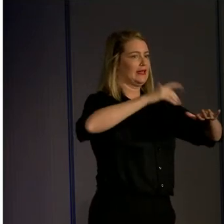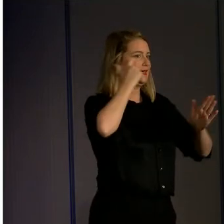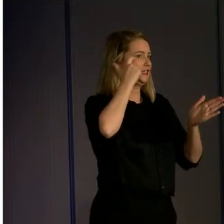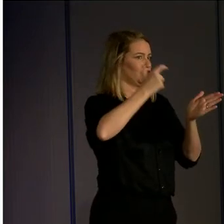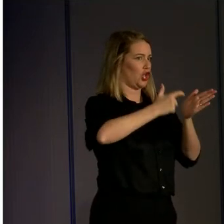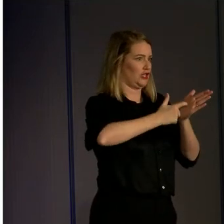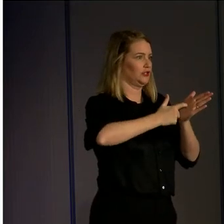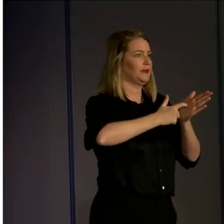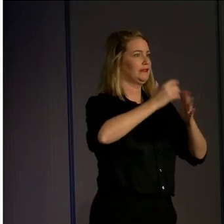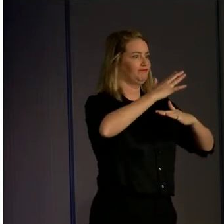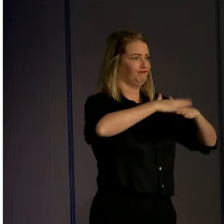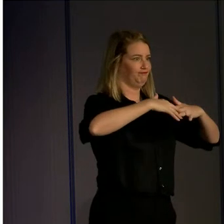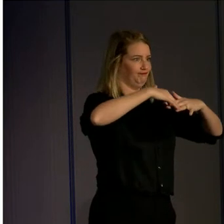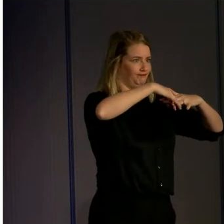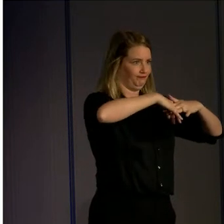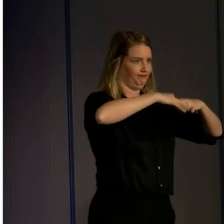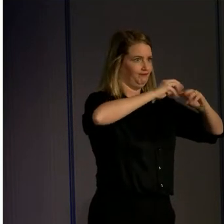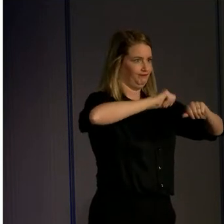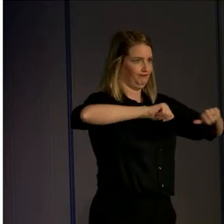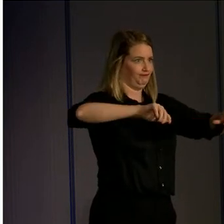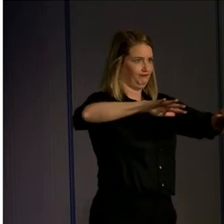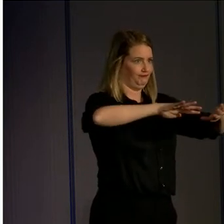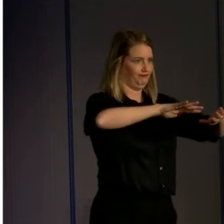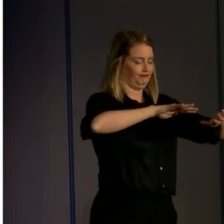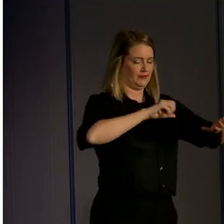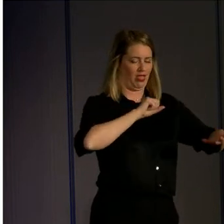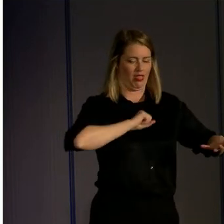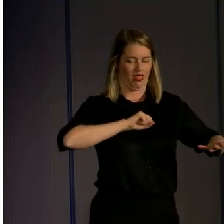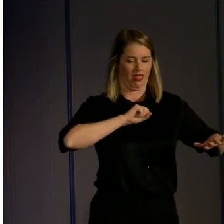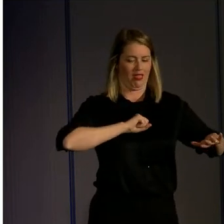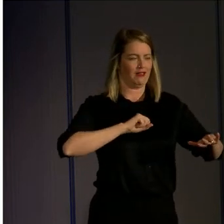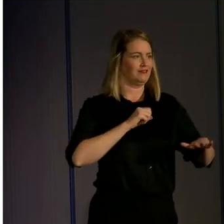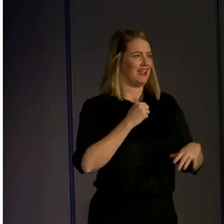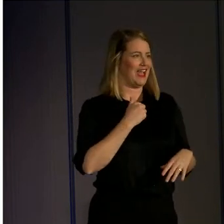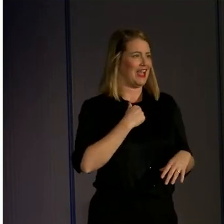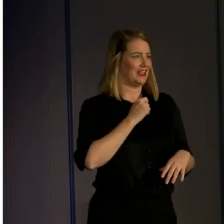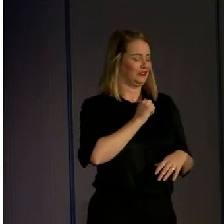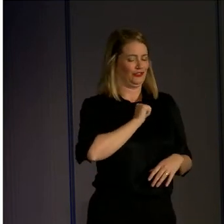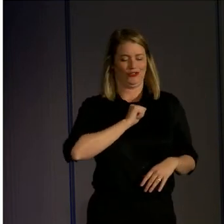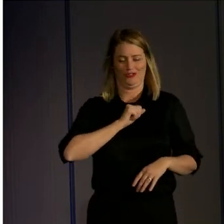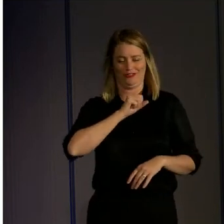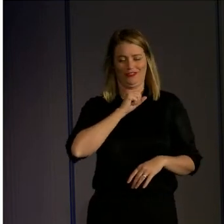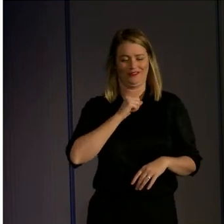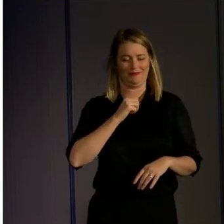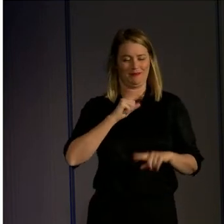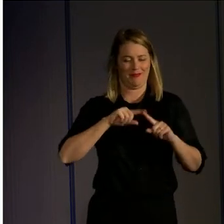me. Why I turned my head when the microphone's attached to my head, I don't know.